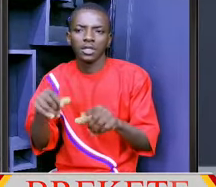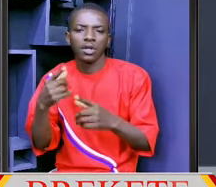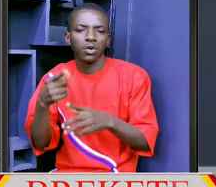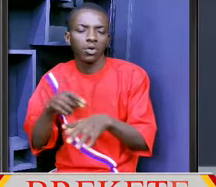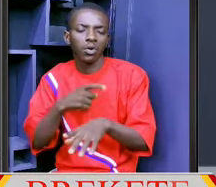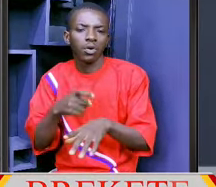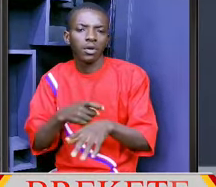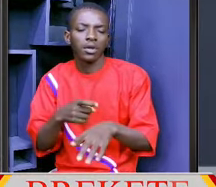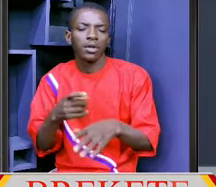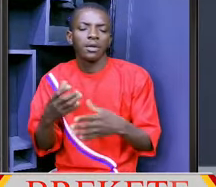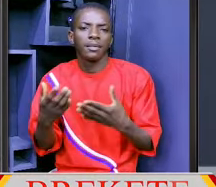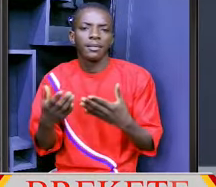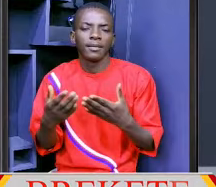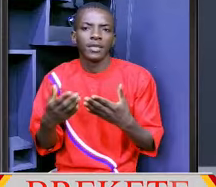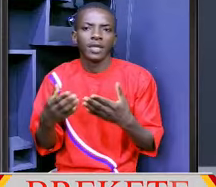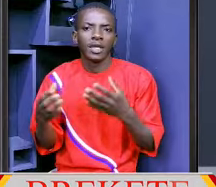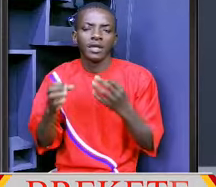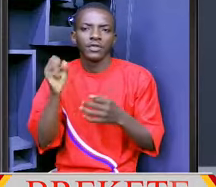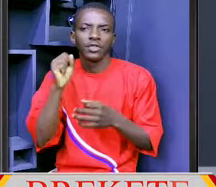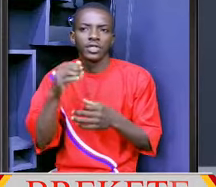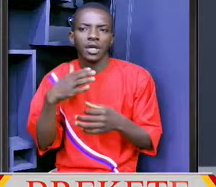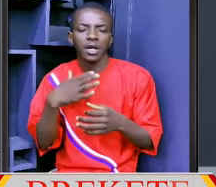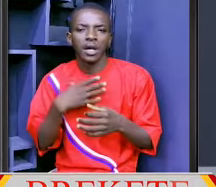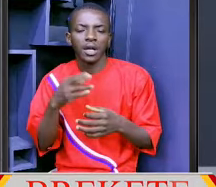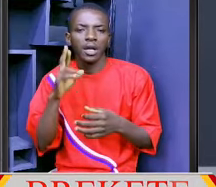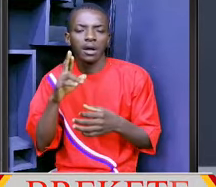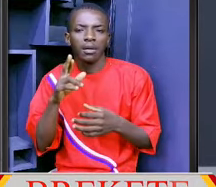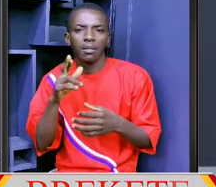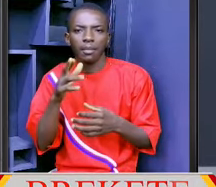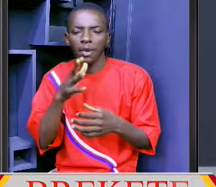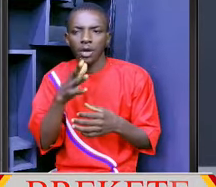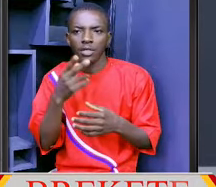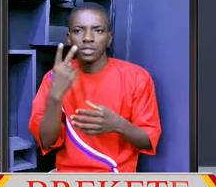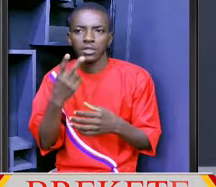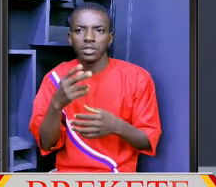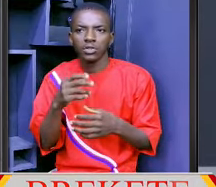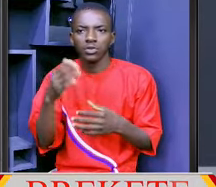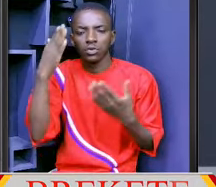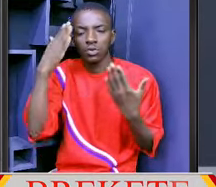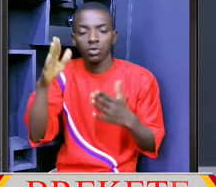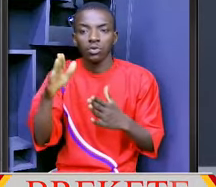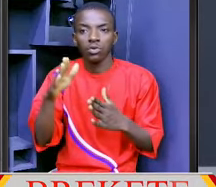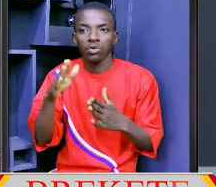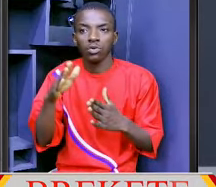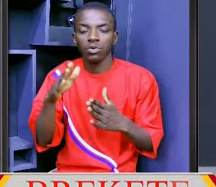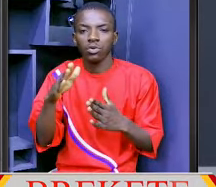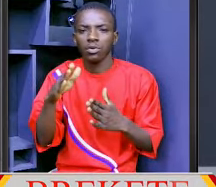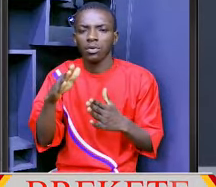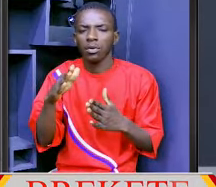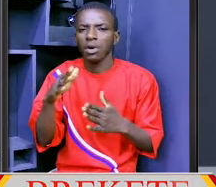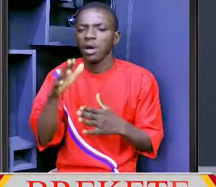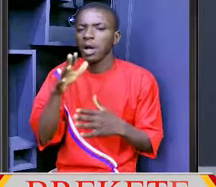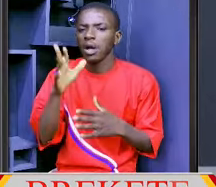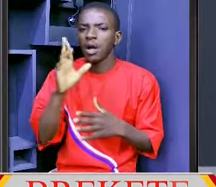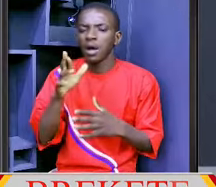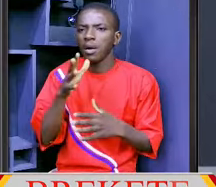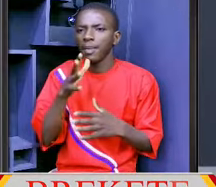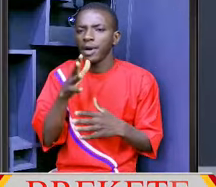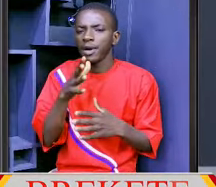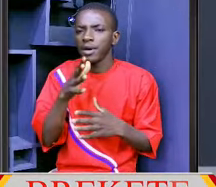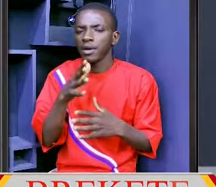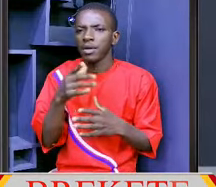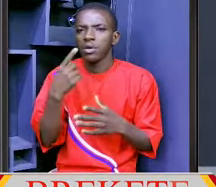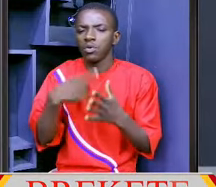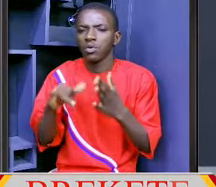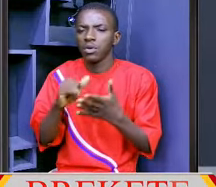longer, say, if she and her mother see, she go recognize her mother, be her mother go recognize this. And it be